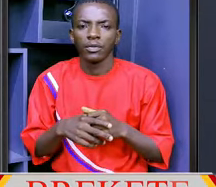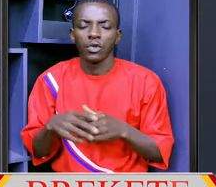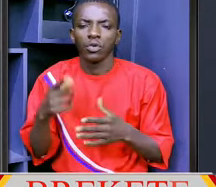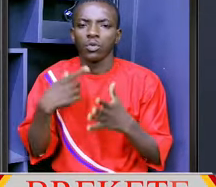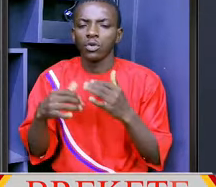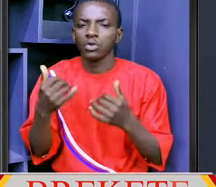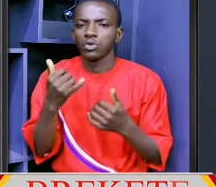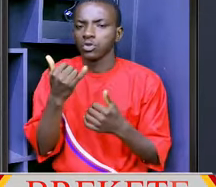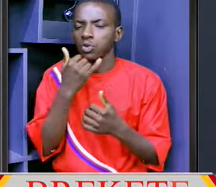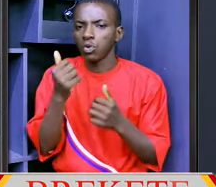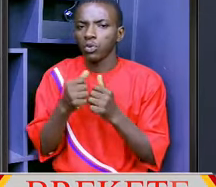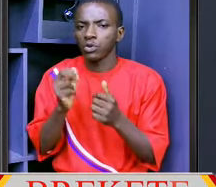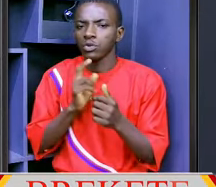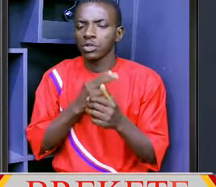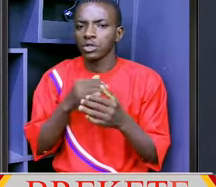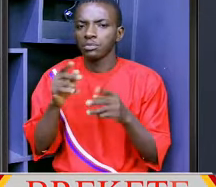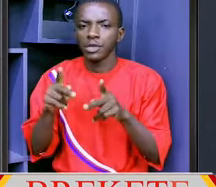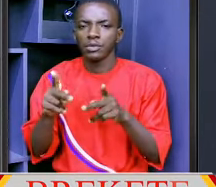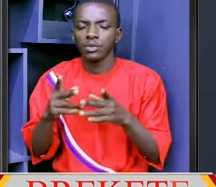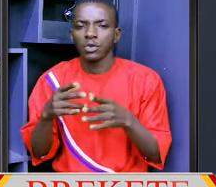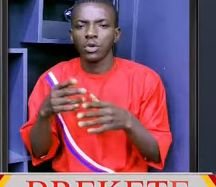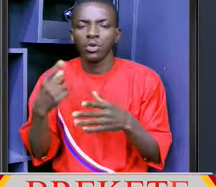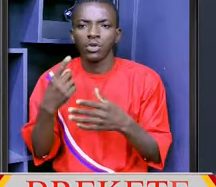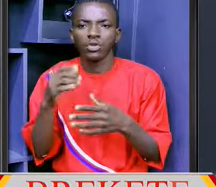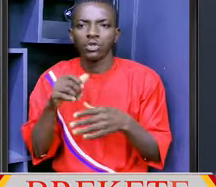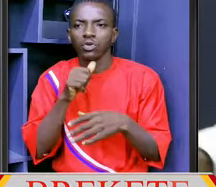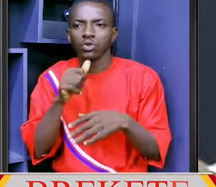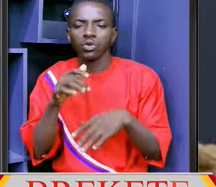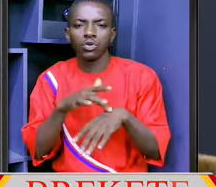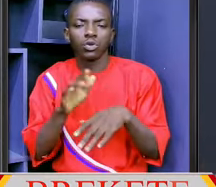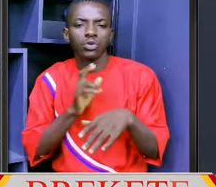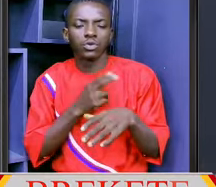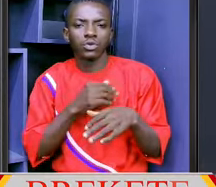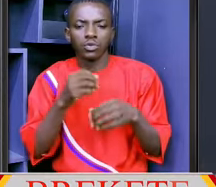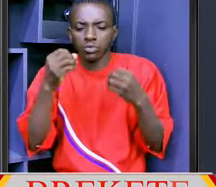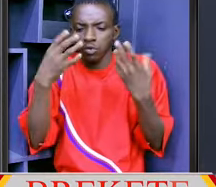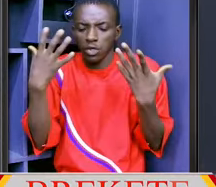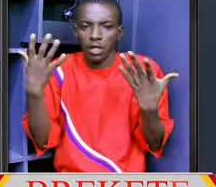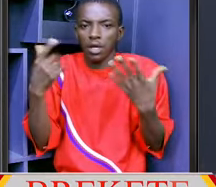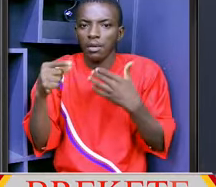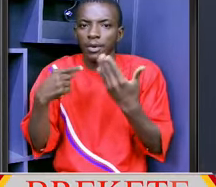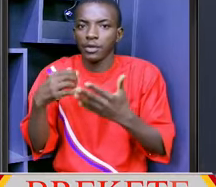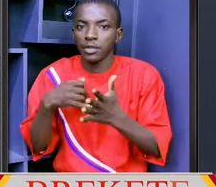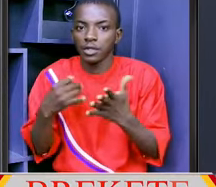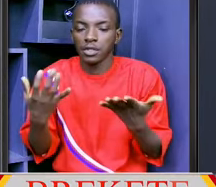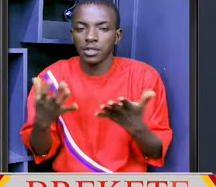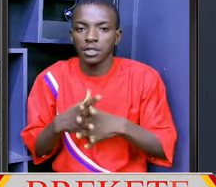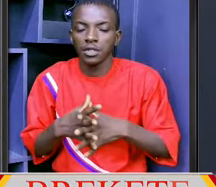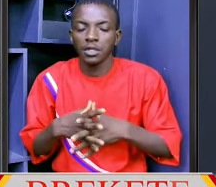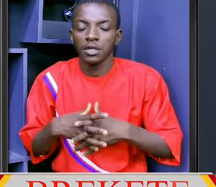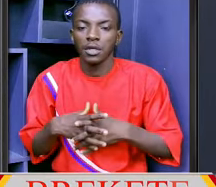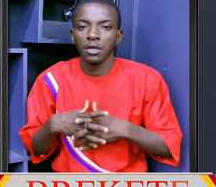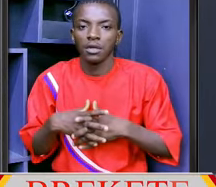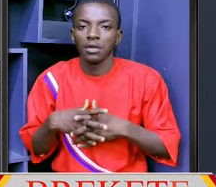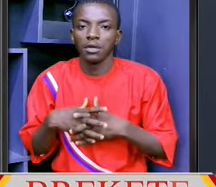What is wrong with us as a people? Once he no touch us, he no concern us.